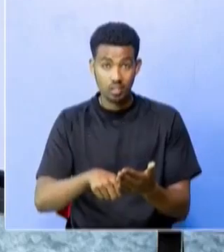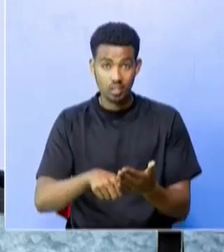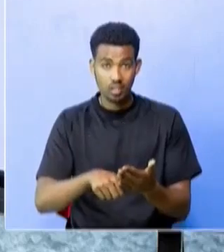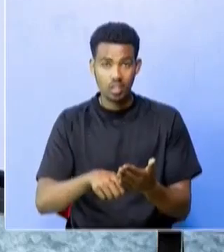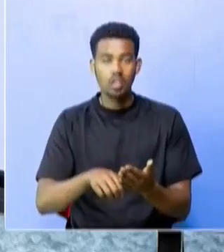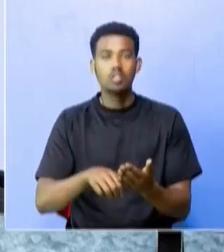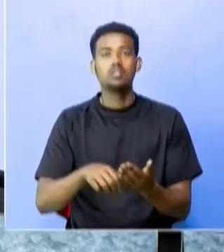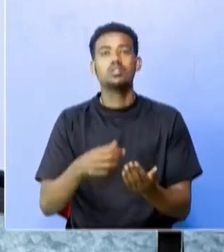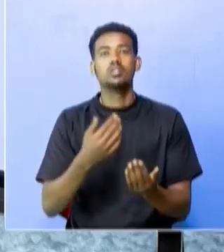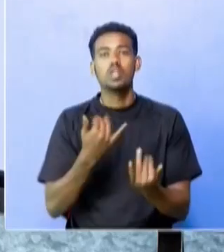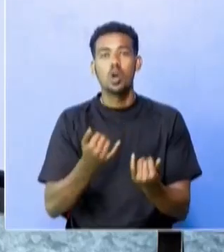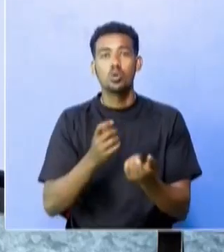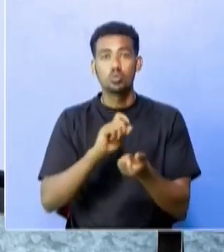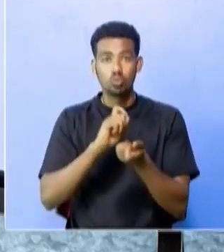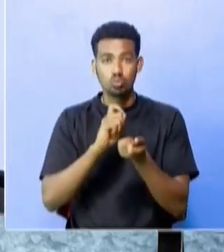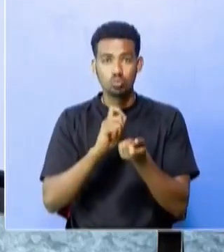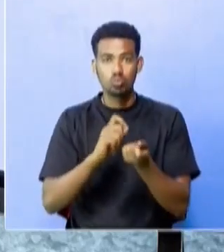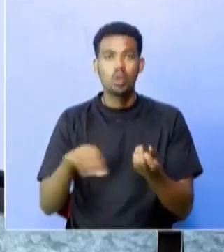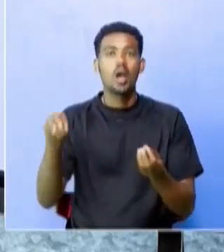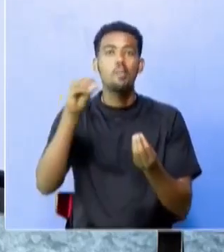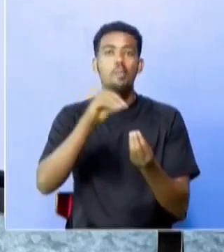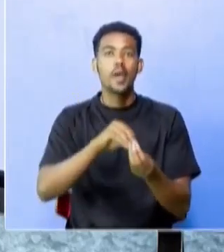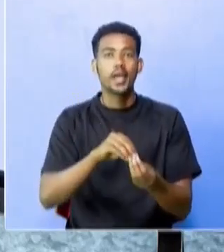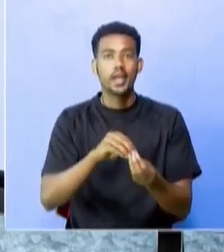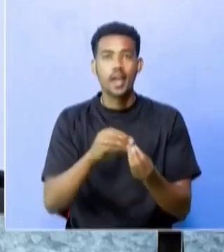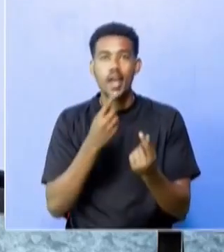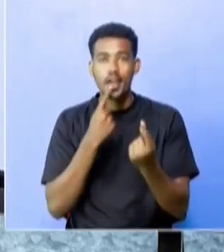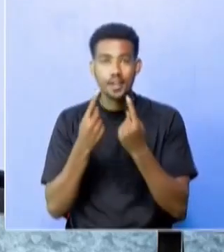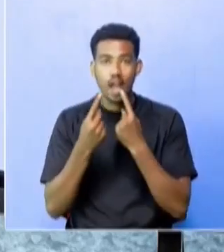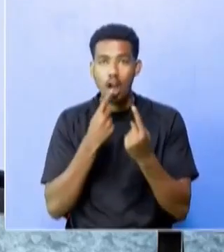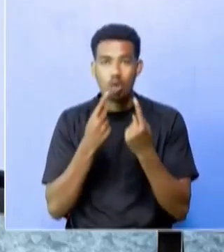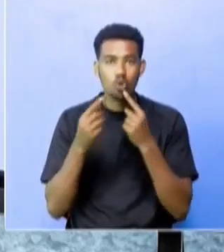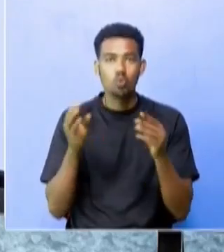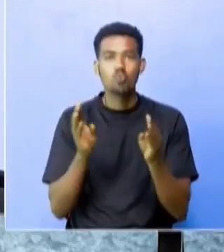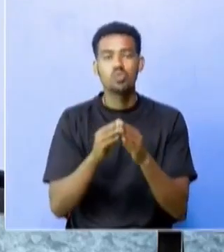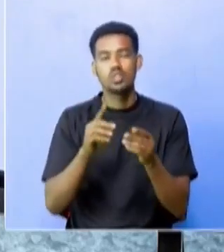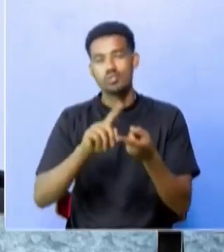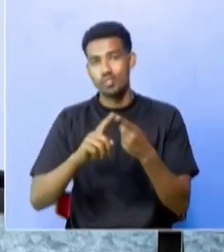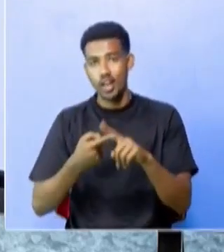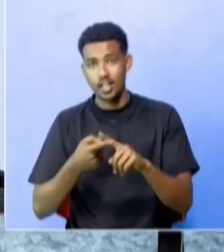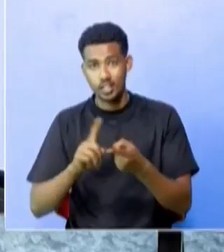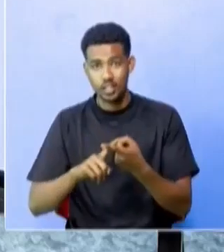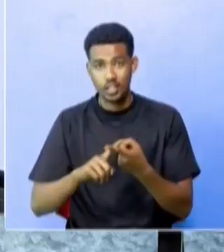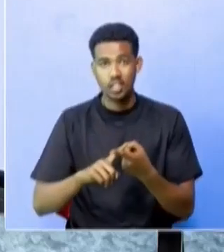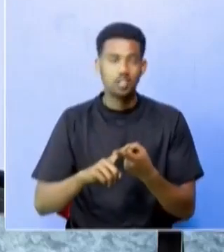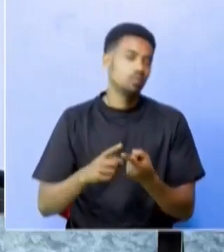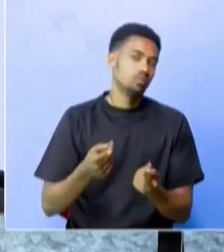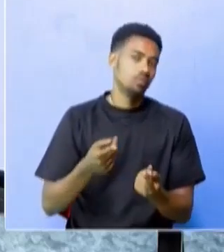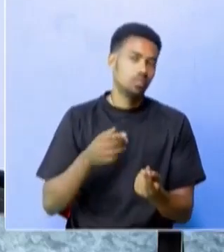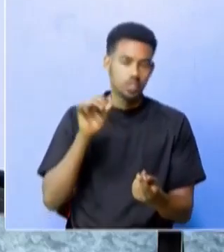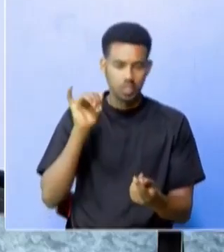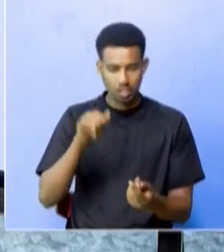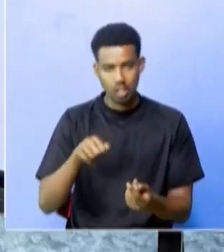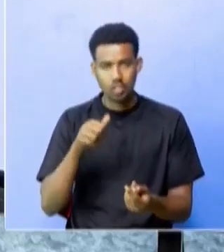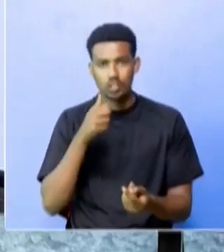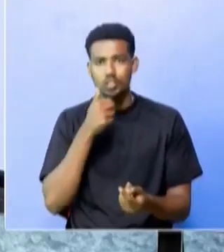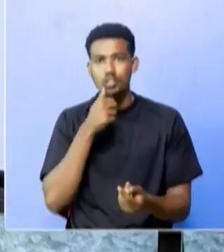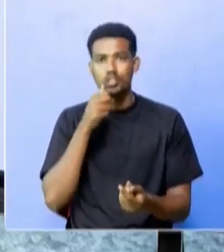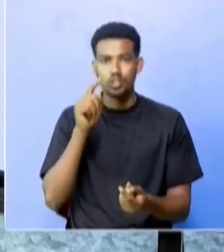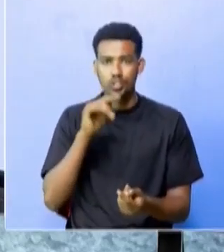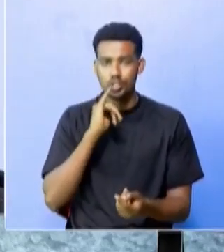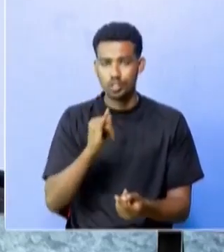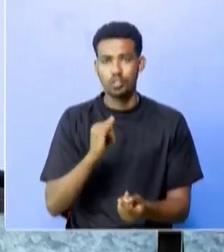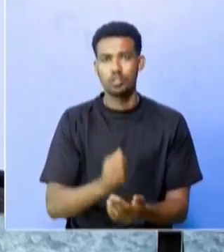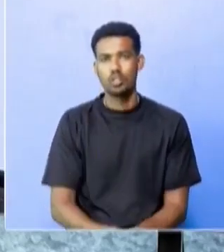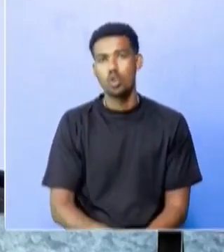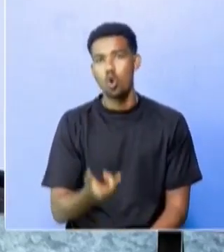make a dialogue or also conversation with your friends, you can say, yes, she is.